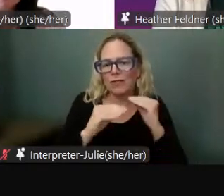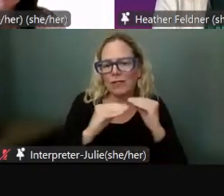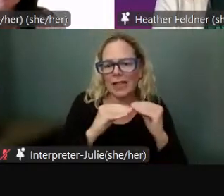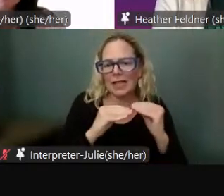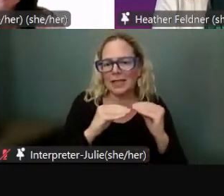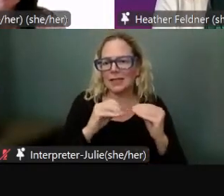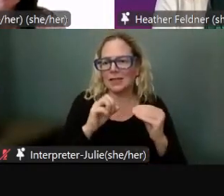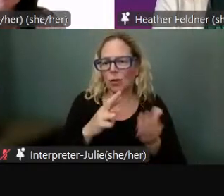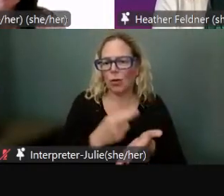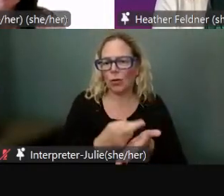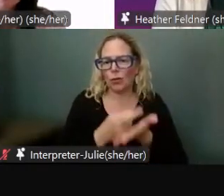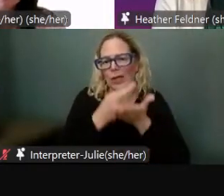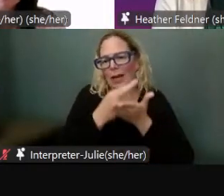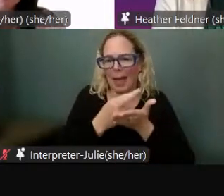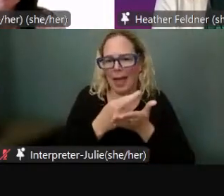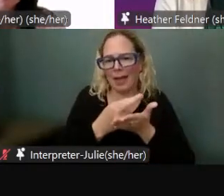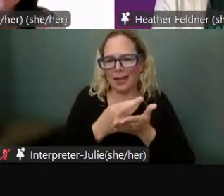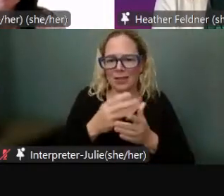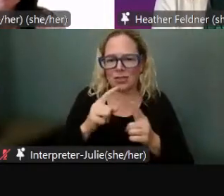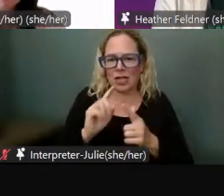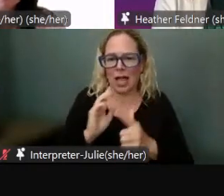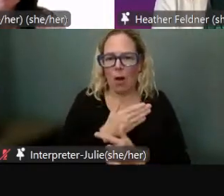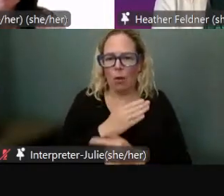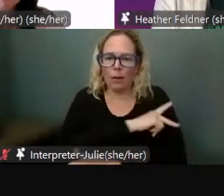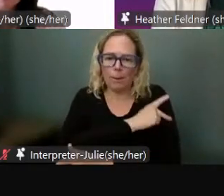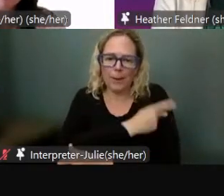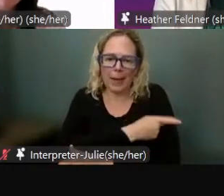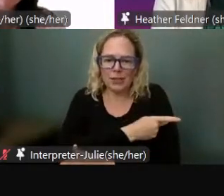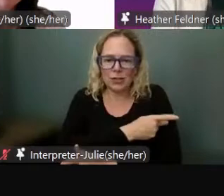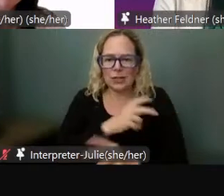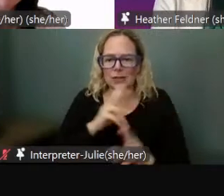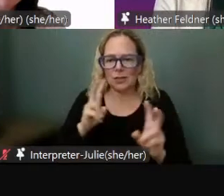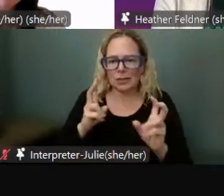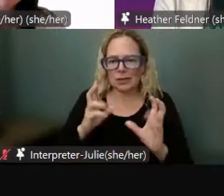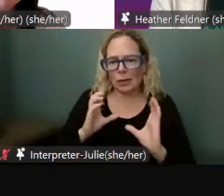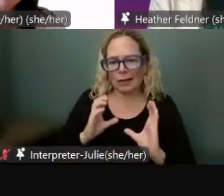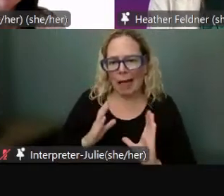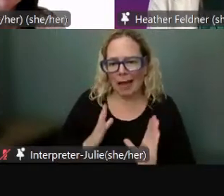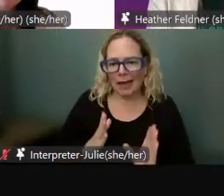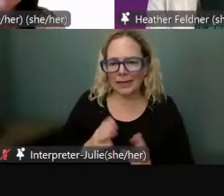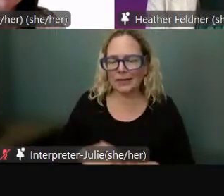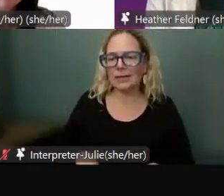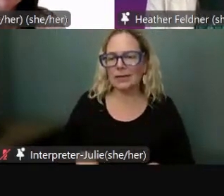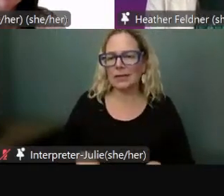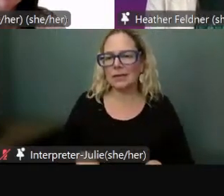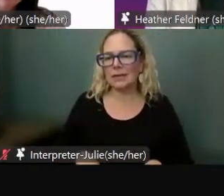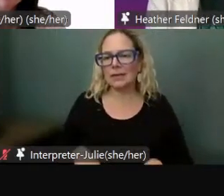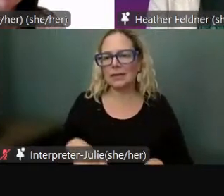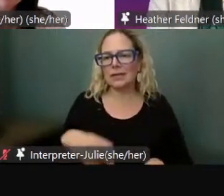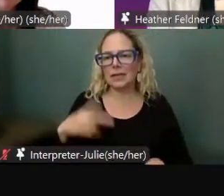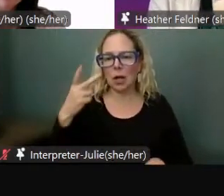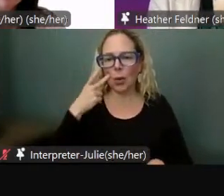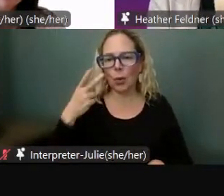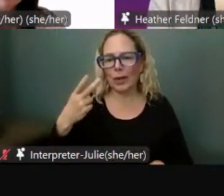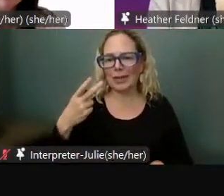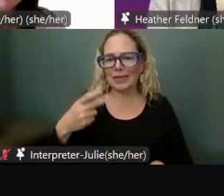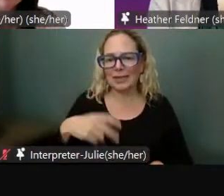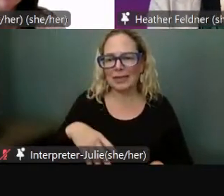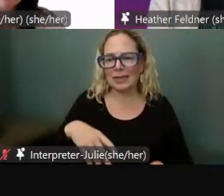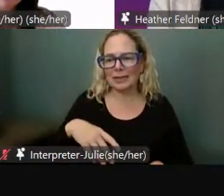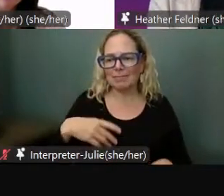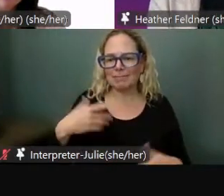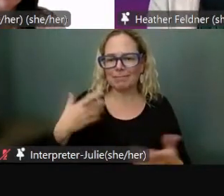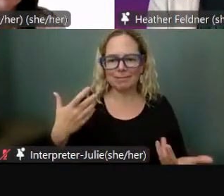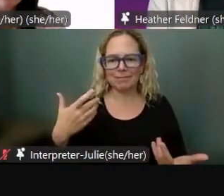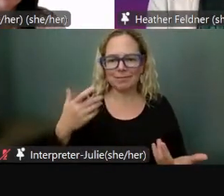our patients slash clients. So yeah, I mean, there's definitely, we see a not positive